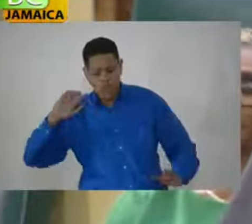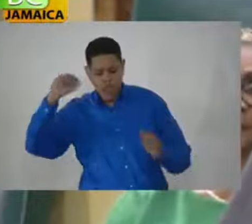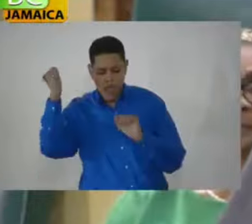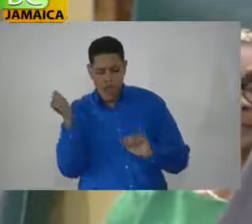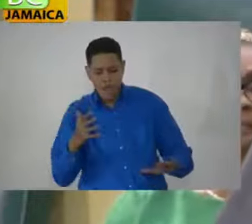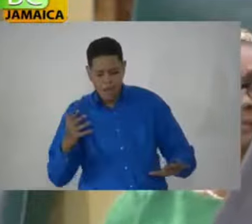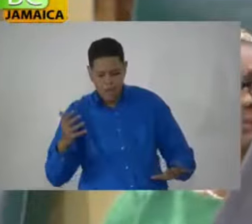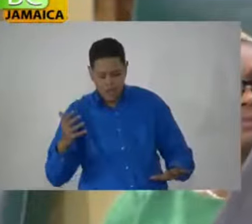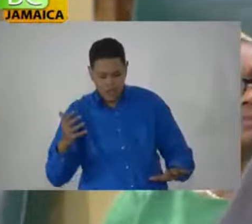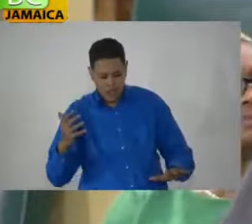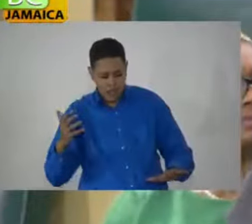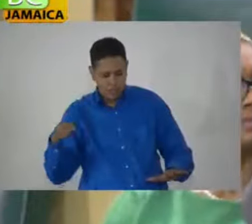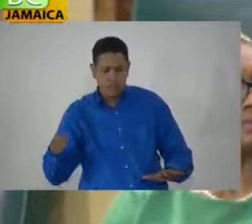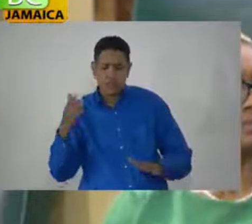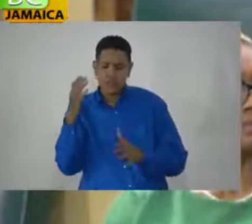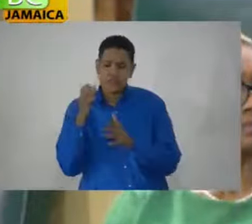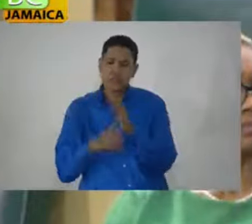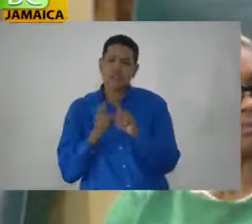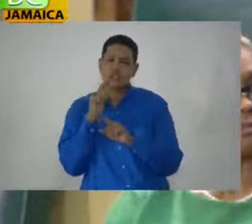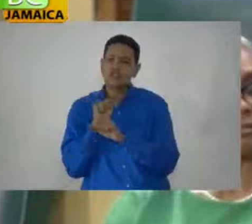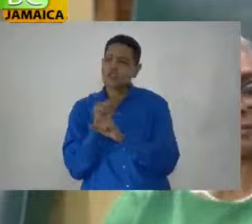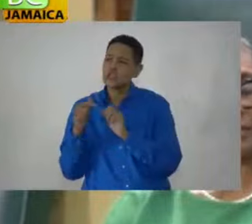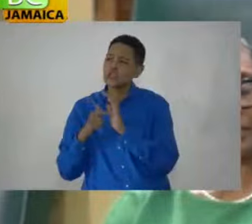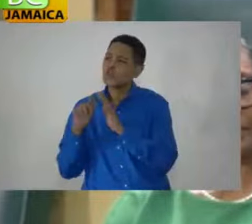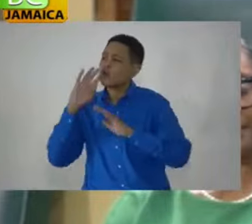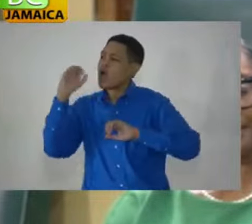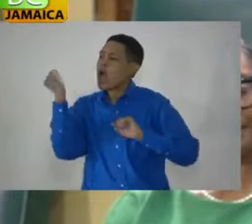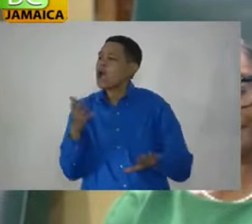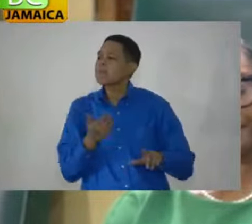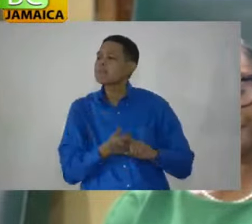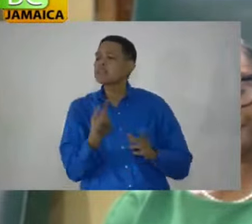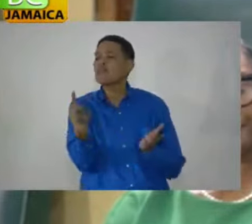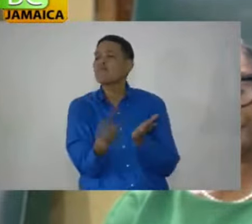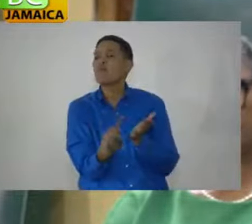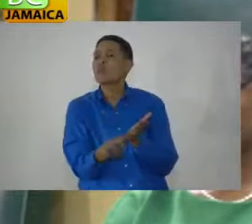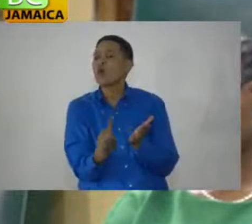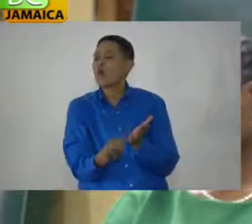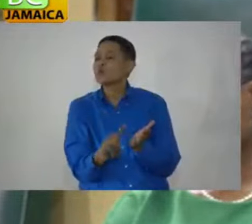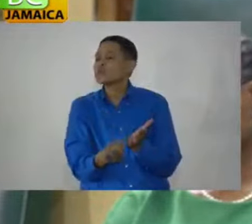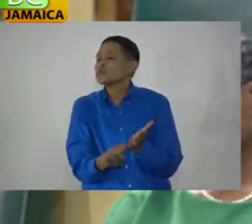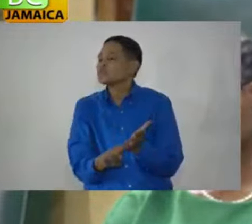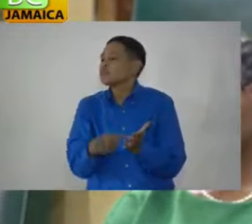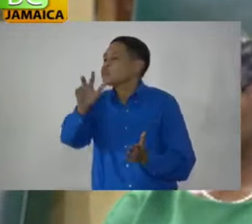abolitions. This section shows the abolition of